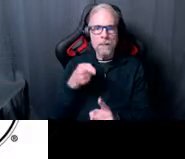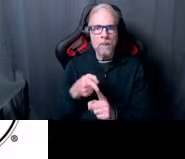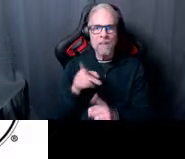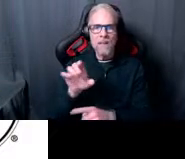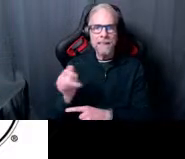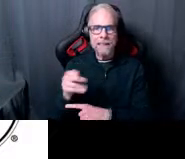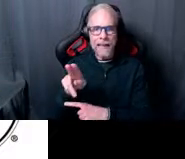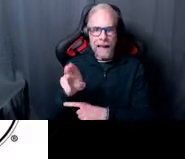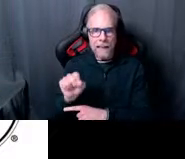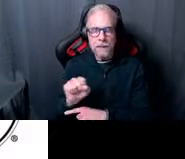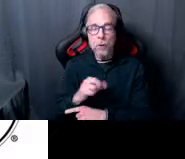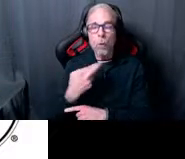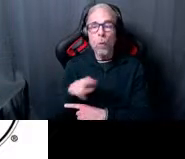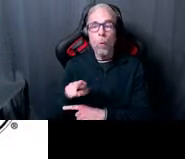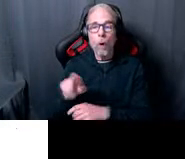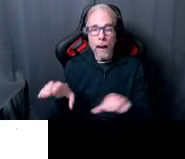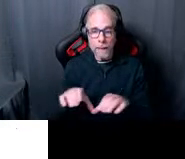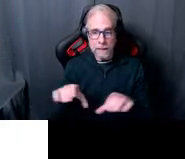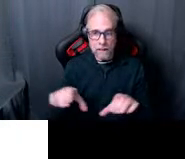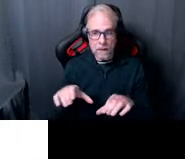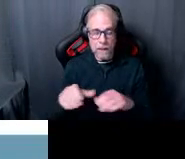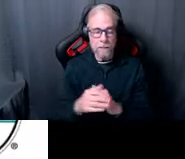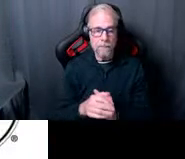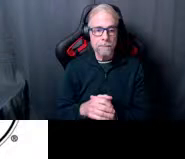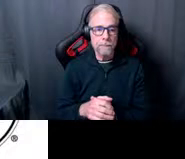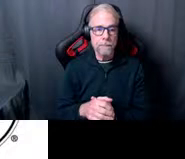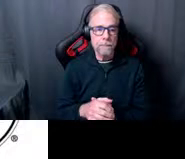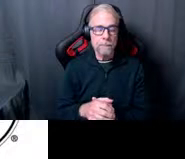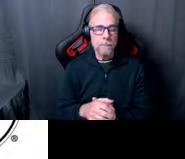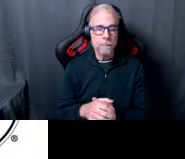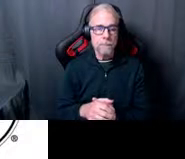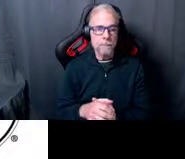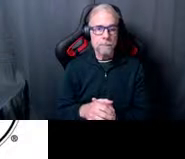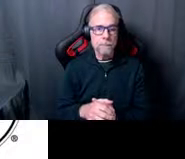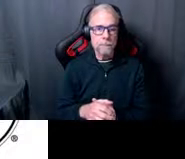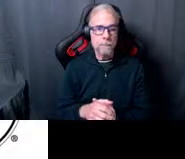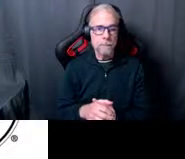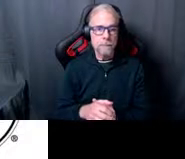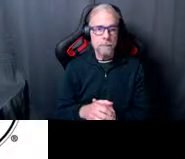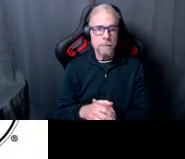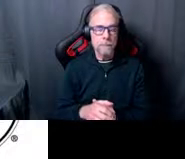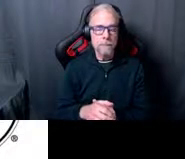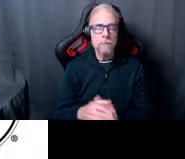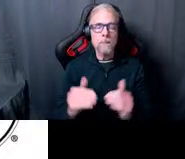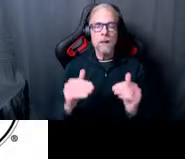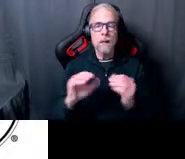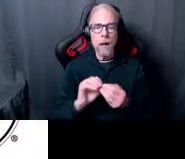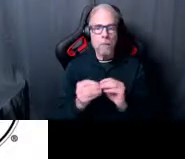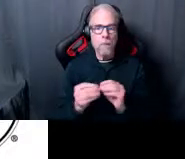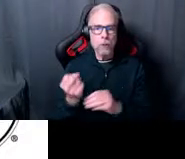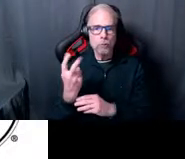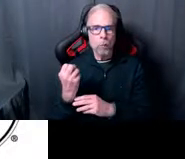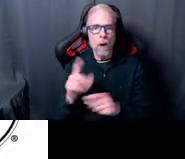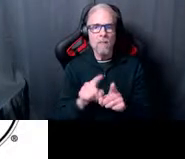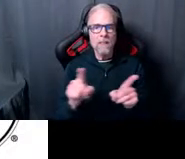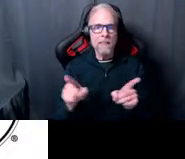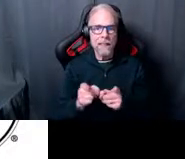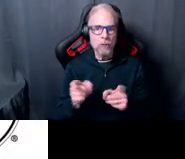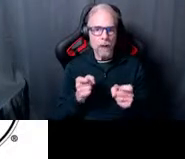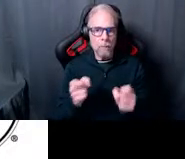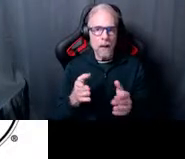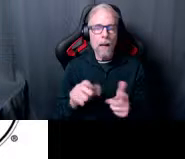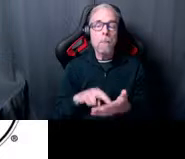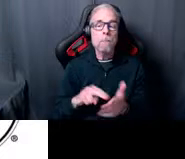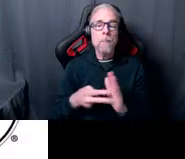activity. Number 12, district manager means